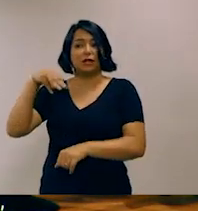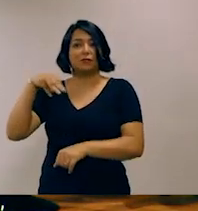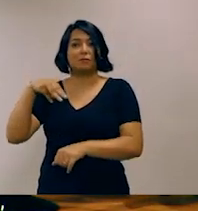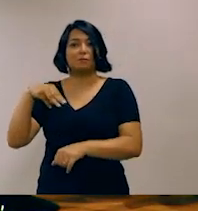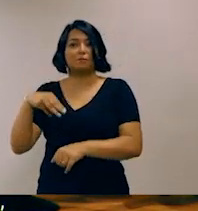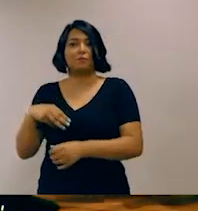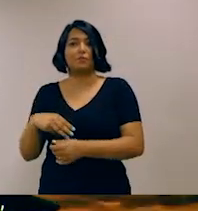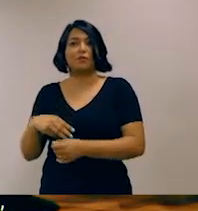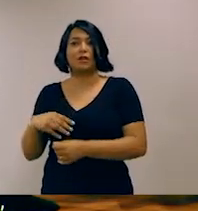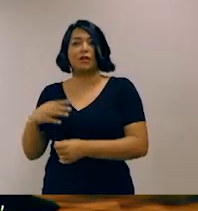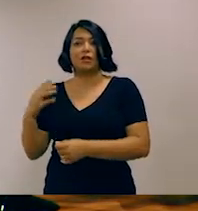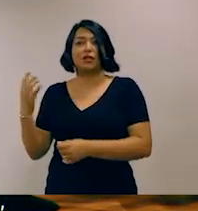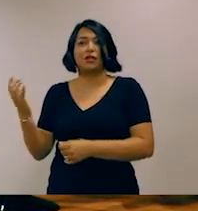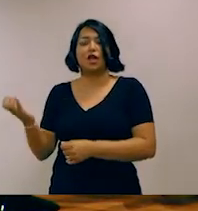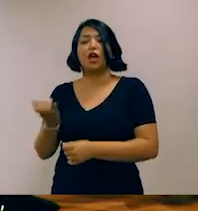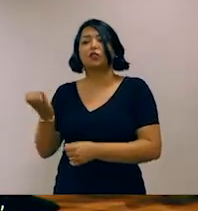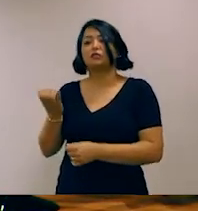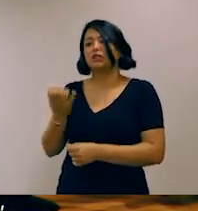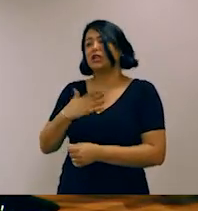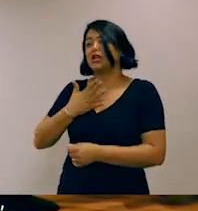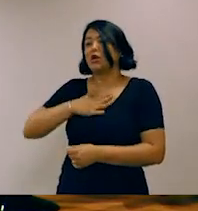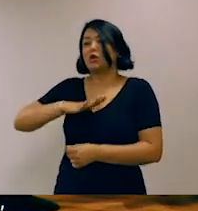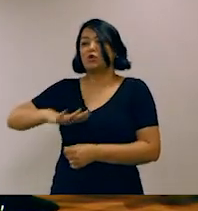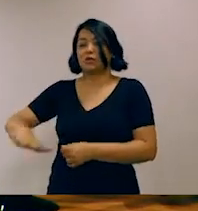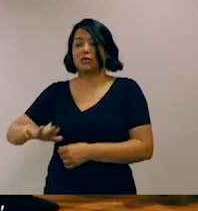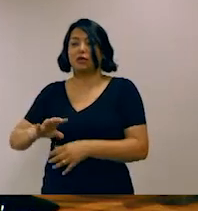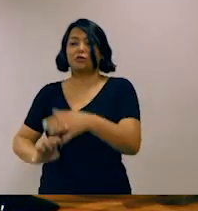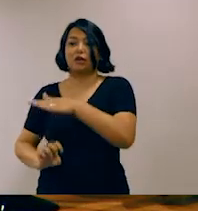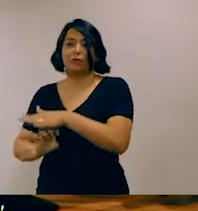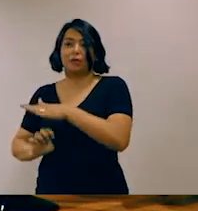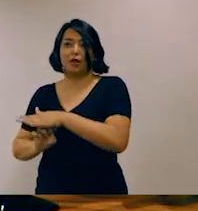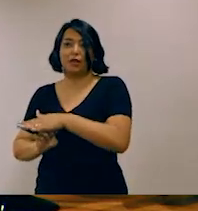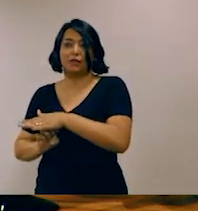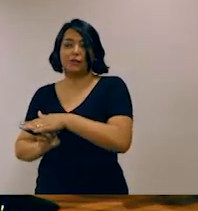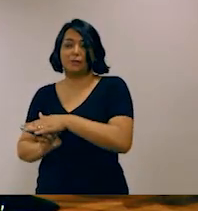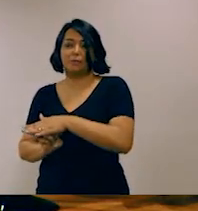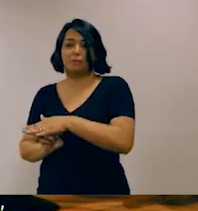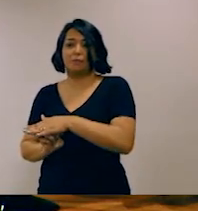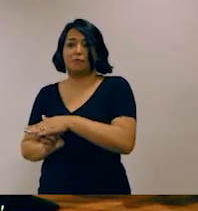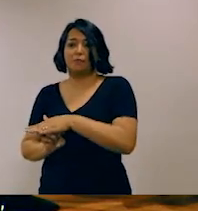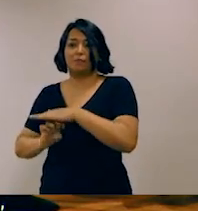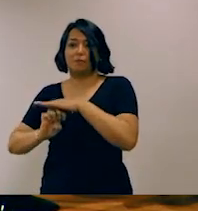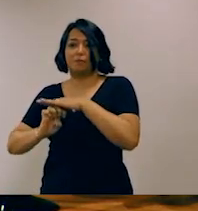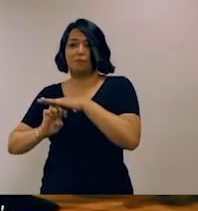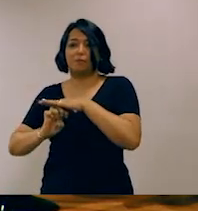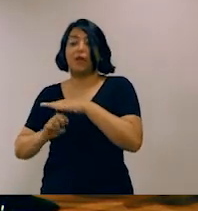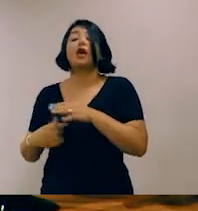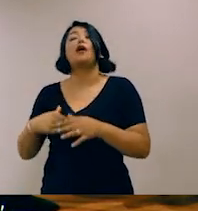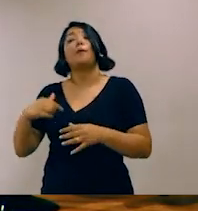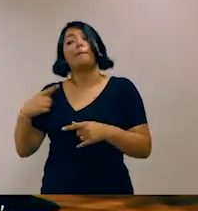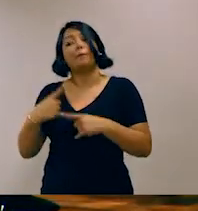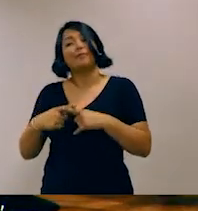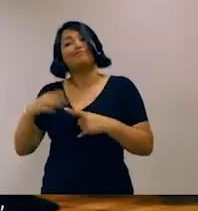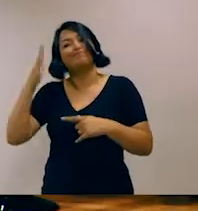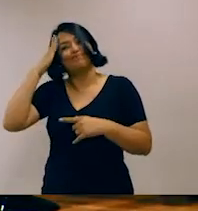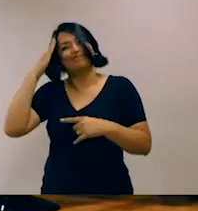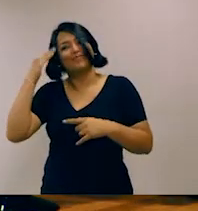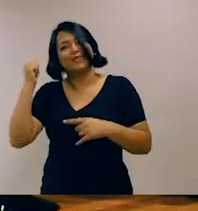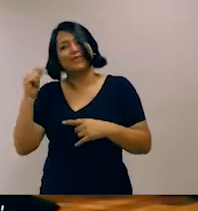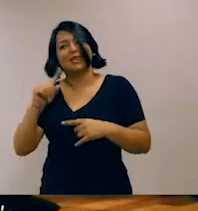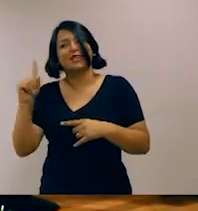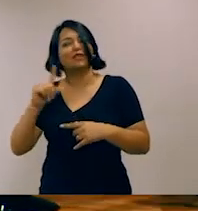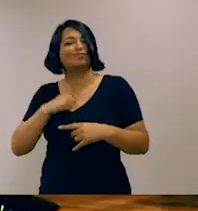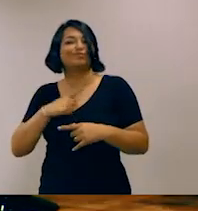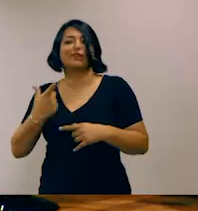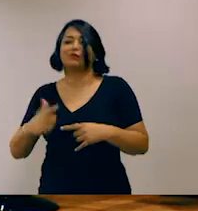was there during my master's, and I tried not to use the data that Ancini had. And regardless of this, I know that we